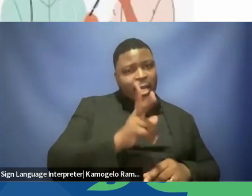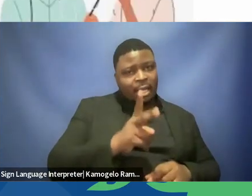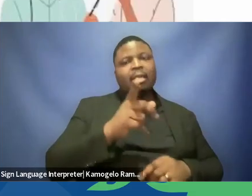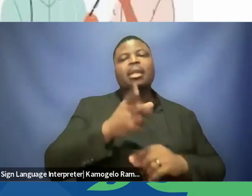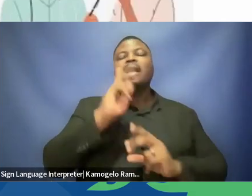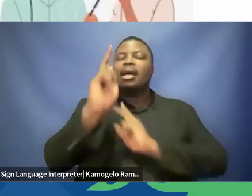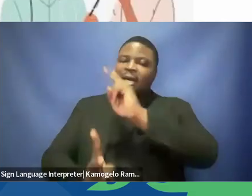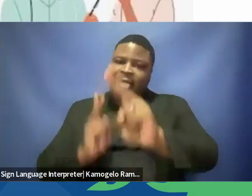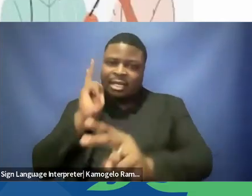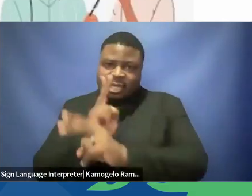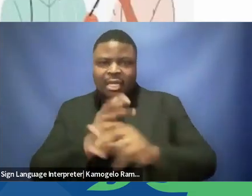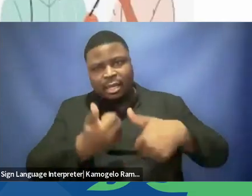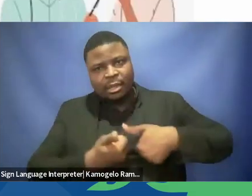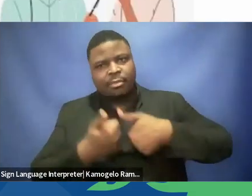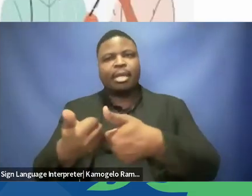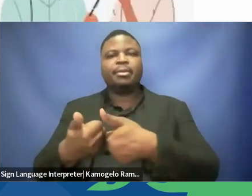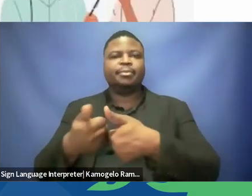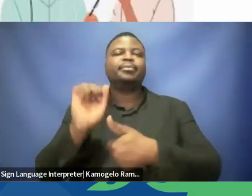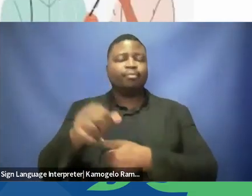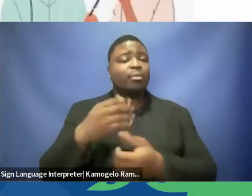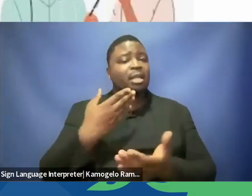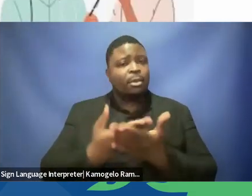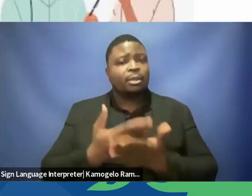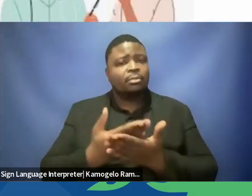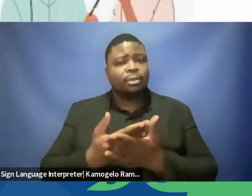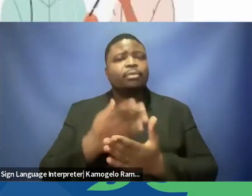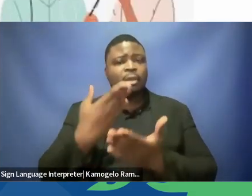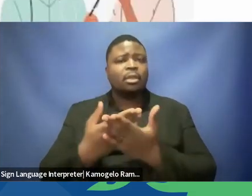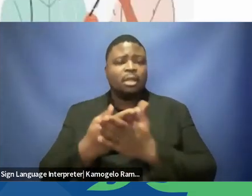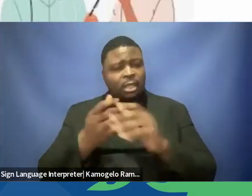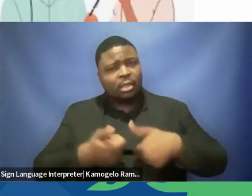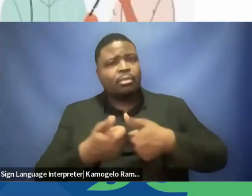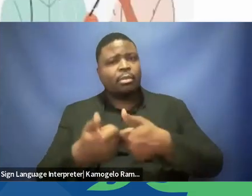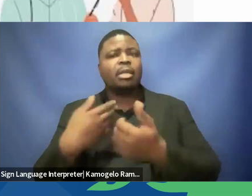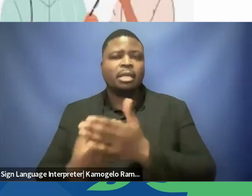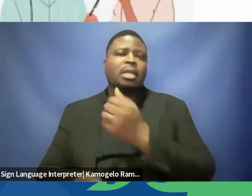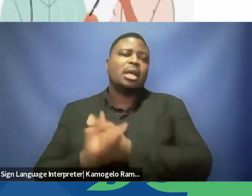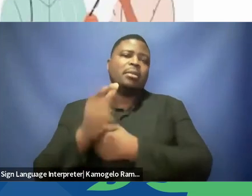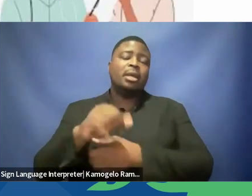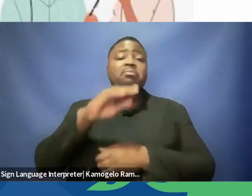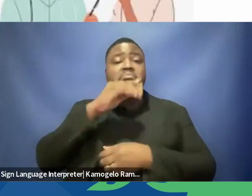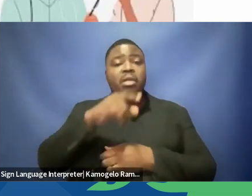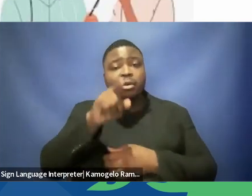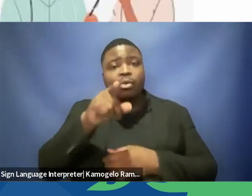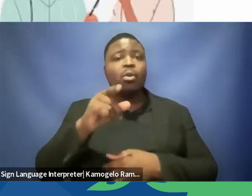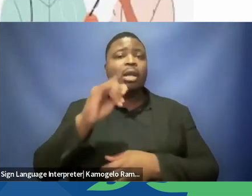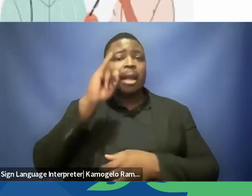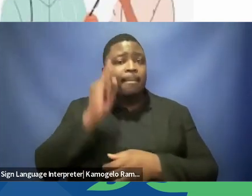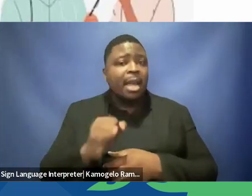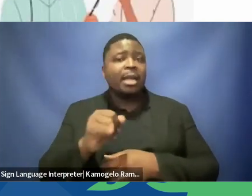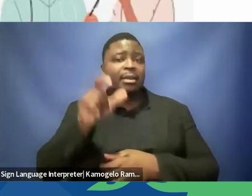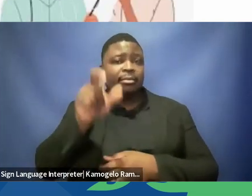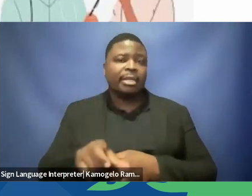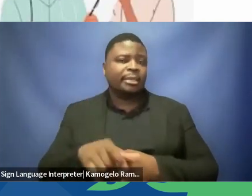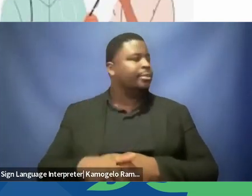There is the possibility that you will relapse, and that's okay. It's not to say that you are now a bad person or you're weak. It's to talk about how